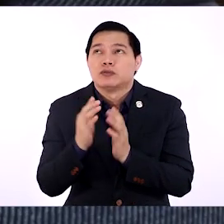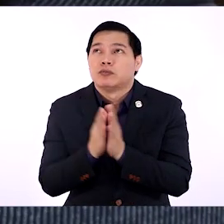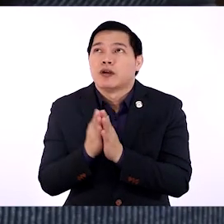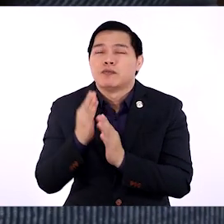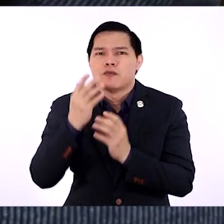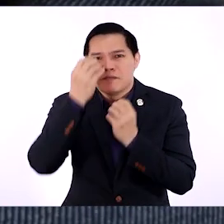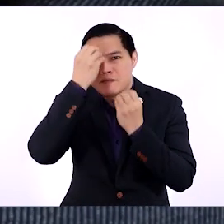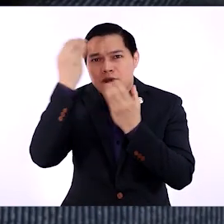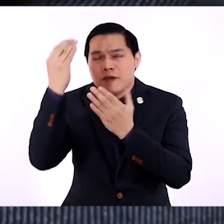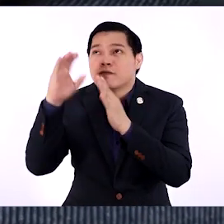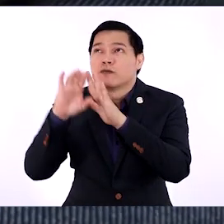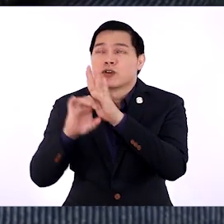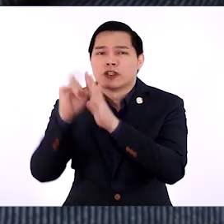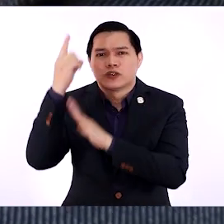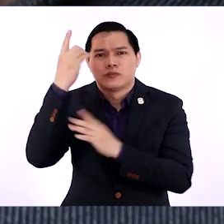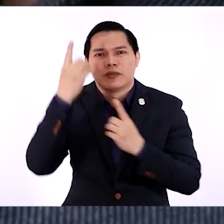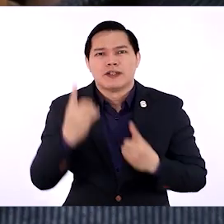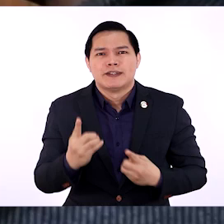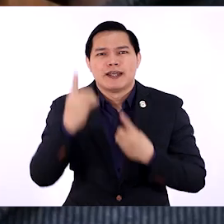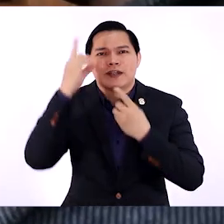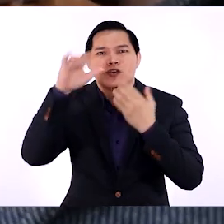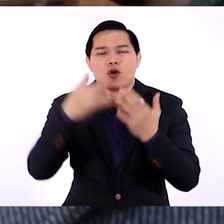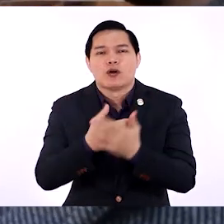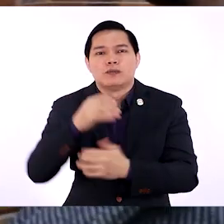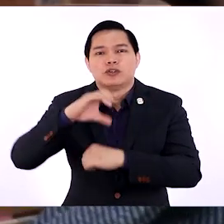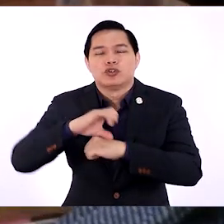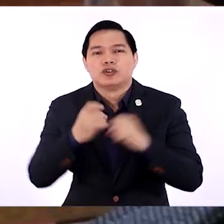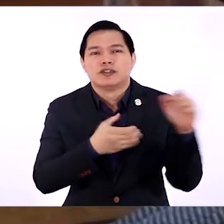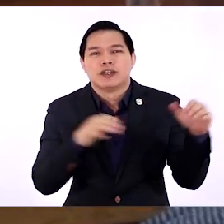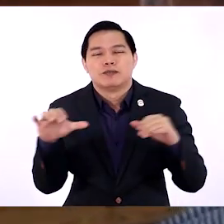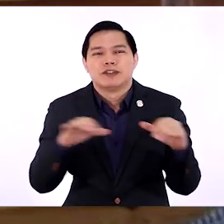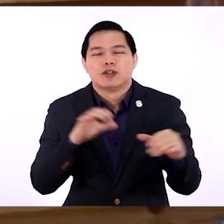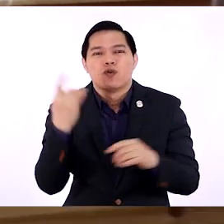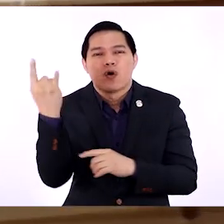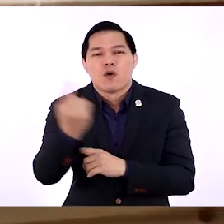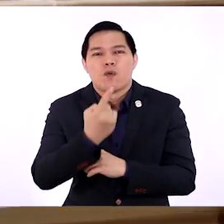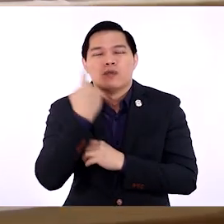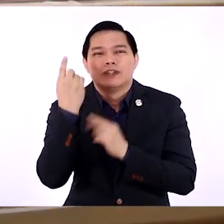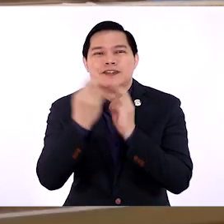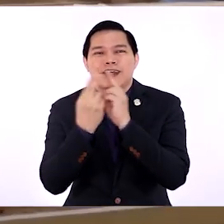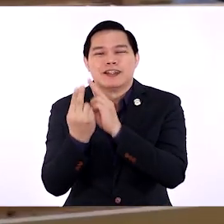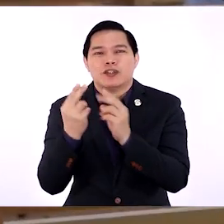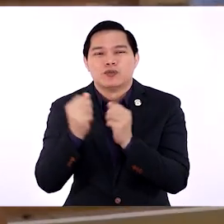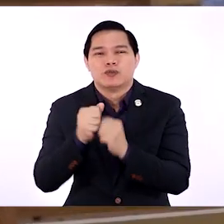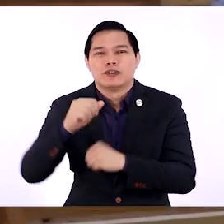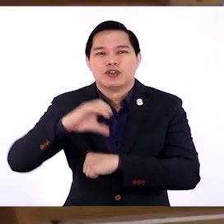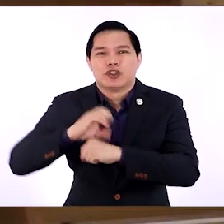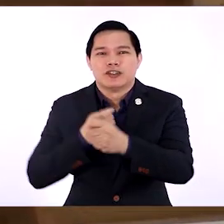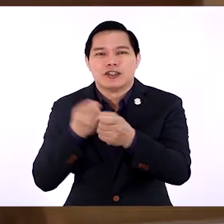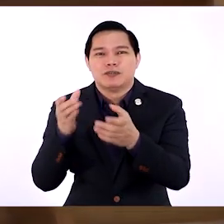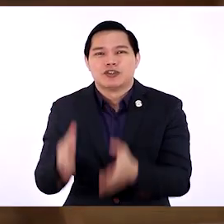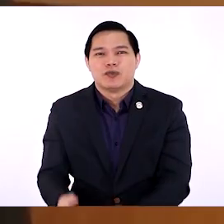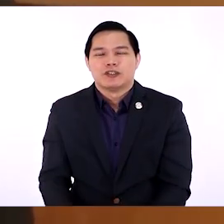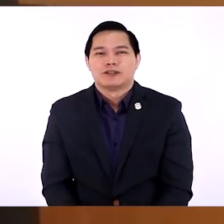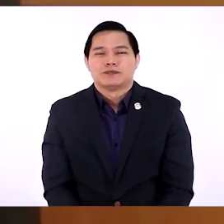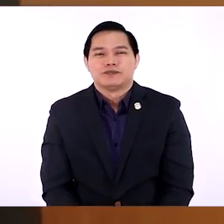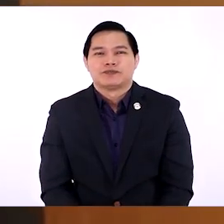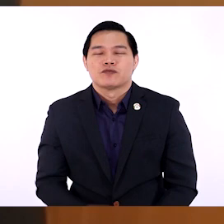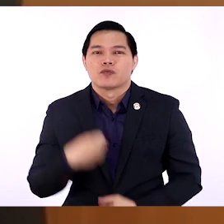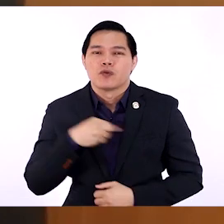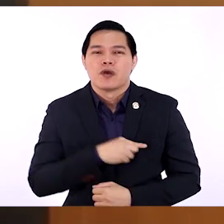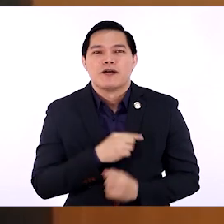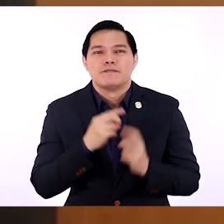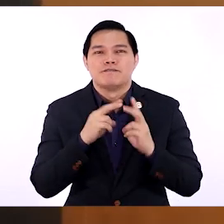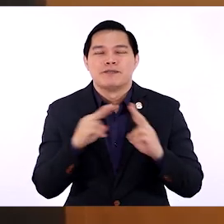words, dedicate themselves to all of the church activities, and in always being united with the church administration. We are